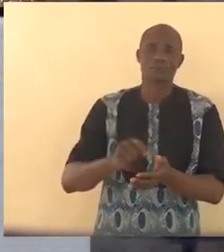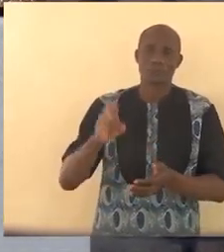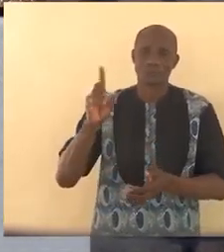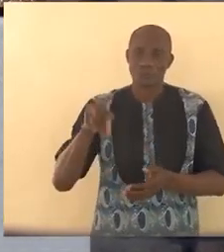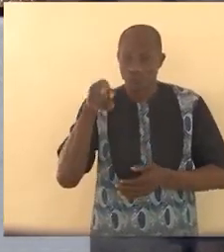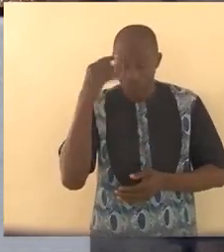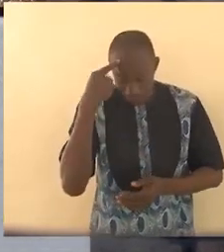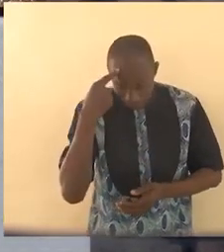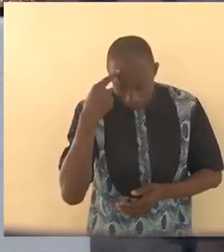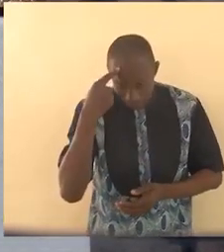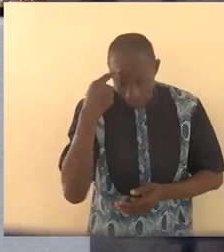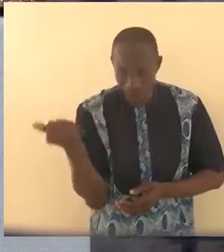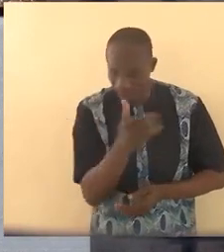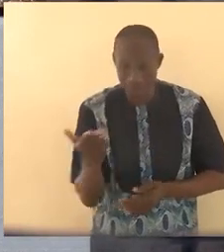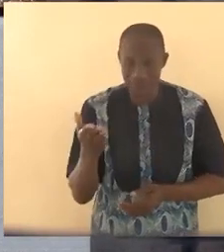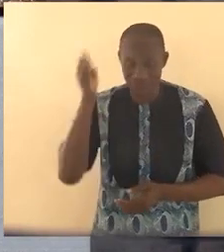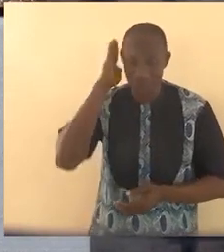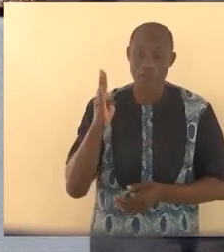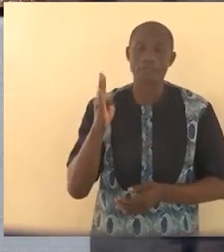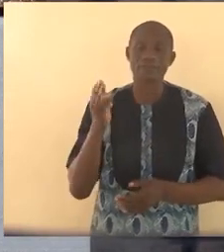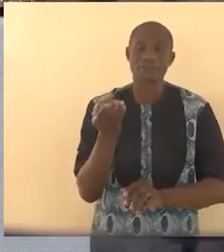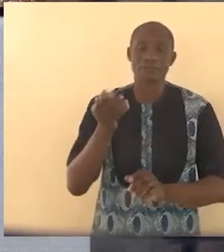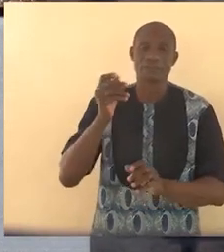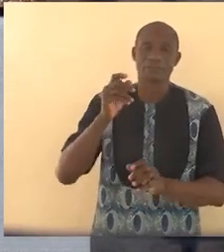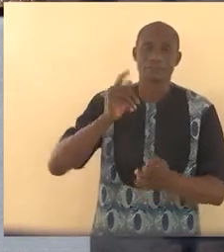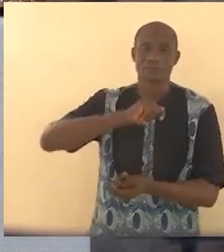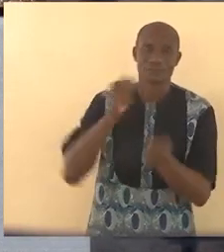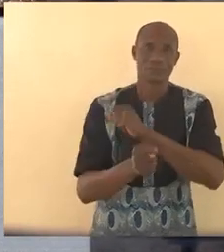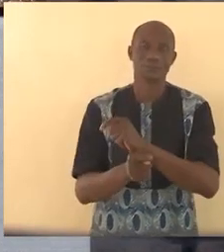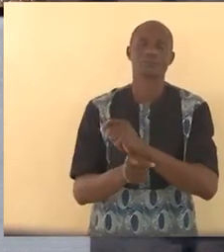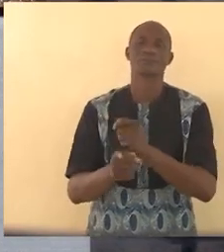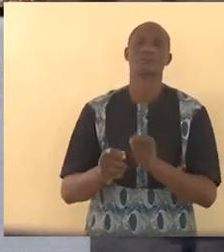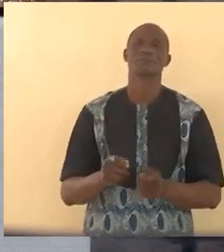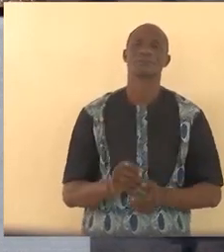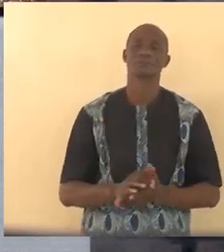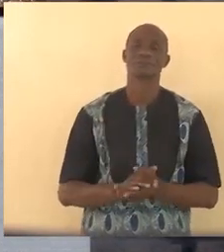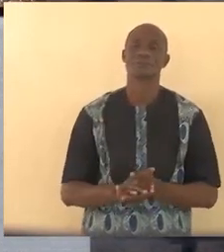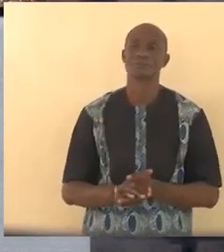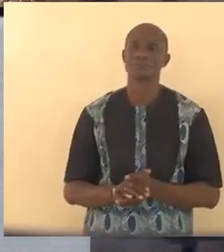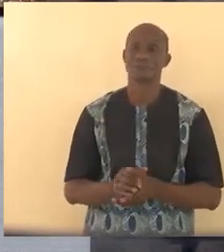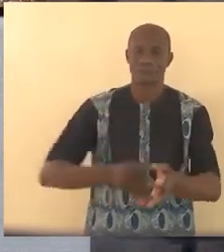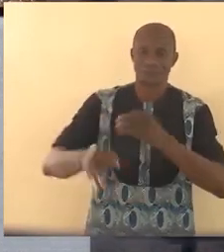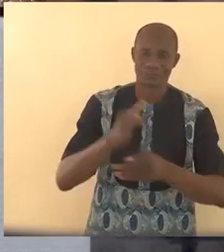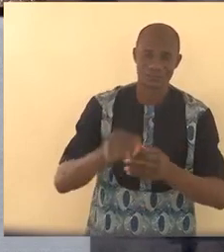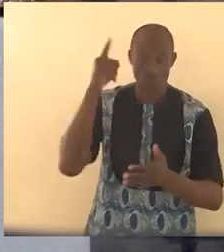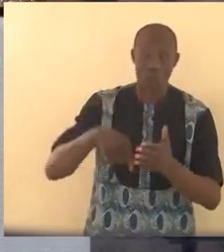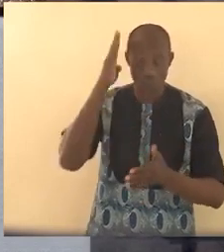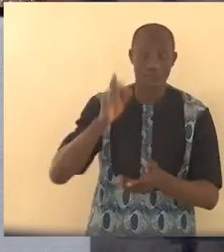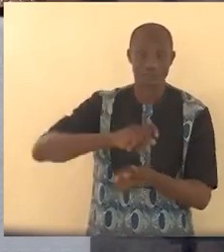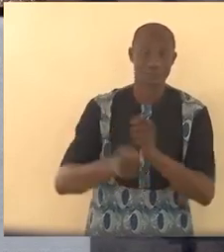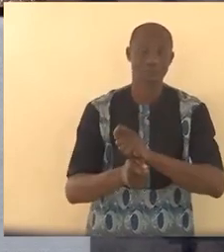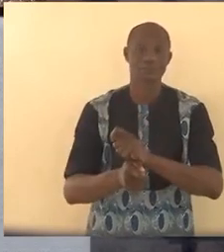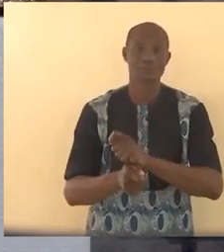you think that anything will change in his relationship with people in the village? Nothing. Instead, what will